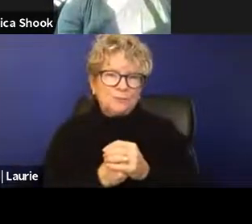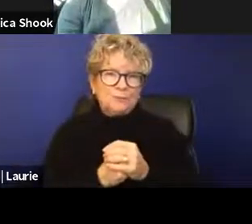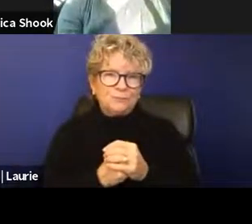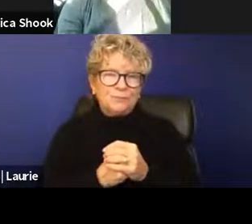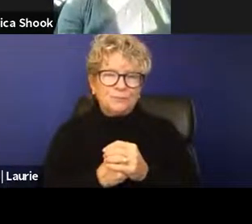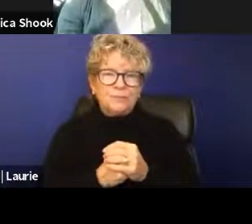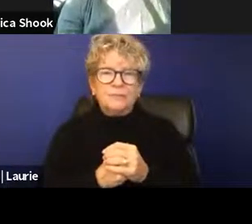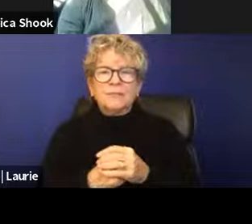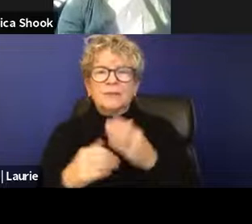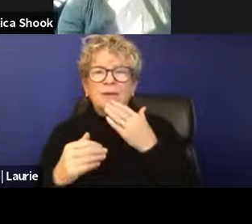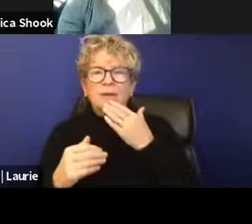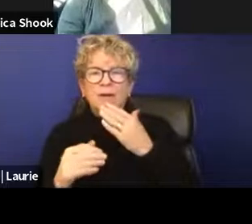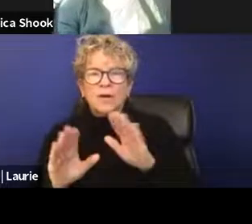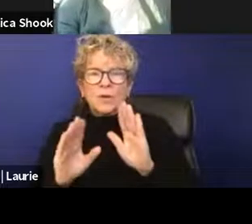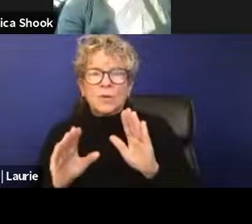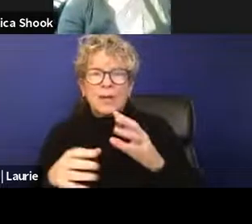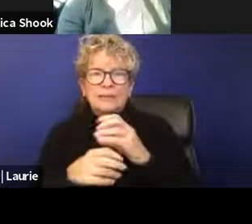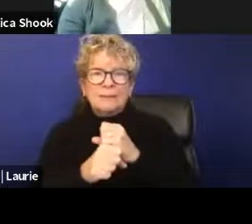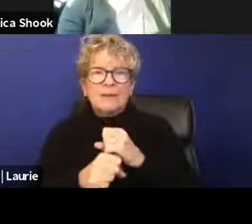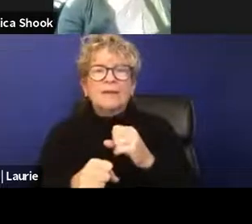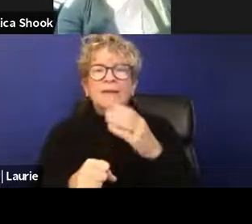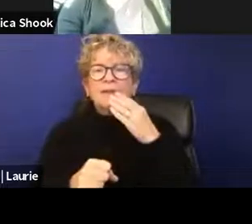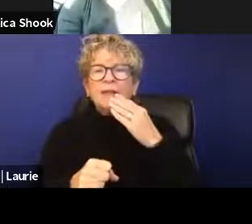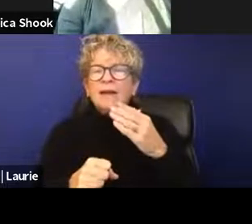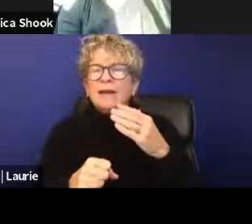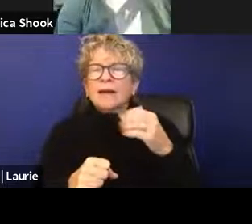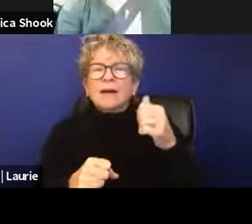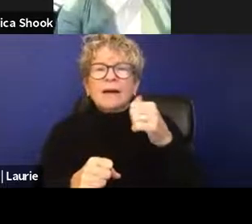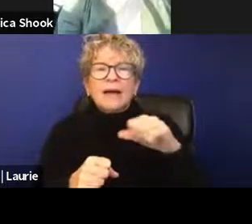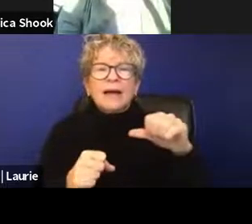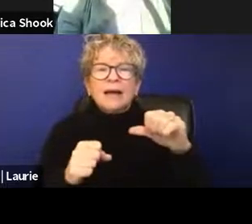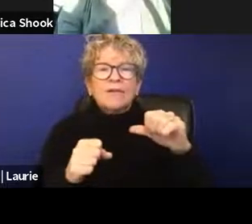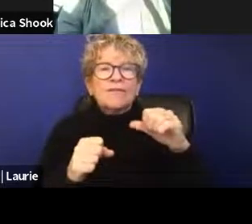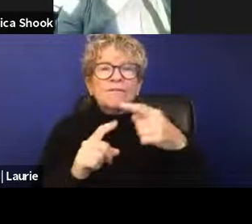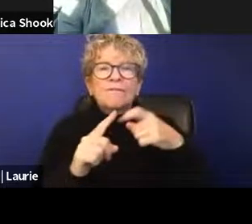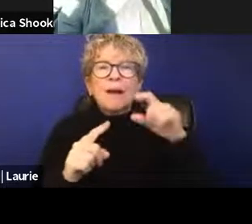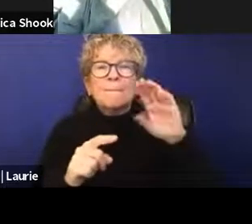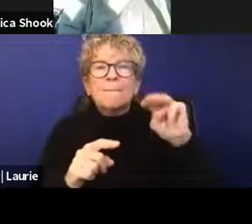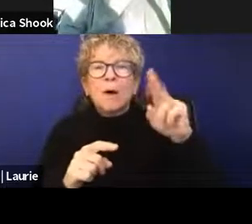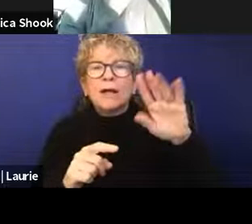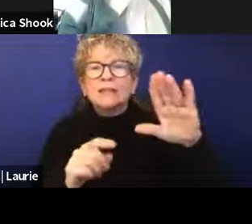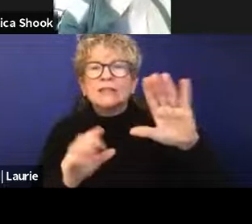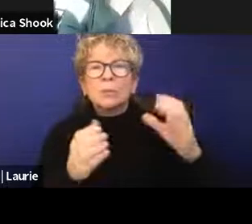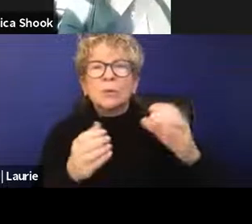summary, Mark. Thank you. Mark's group, anything to add that he might, that you want to make sure we highlight?